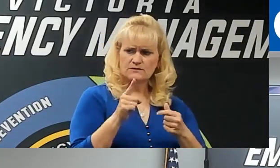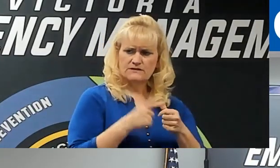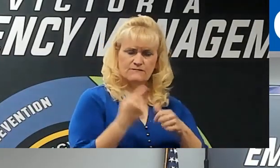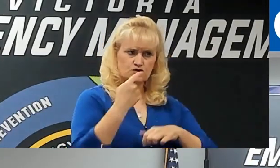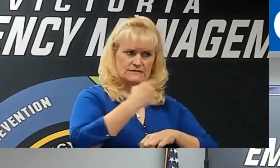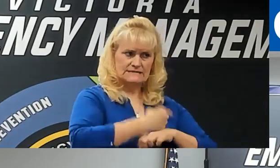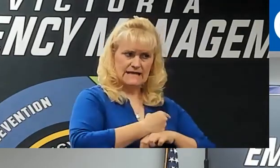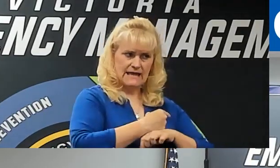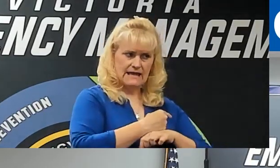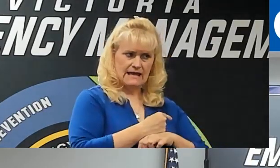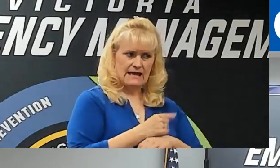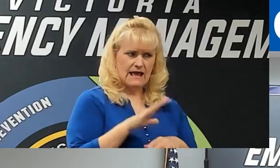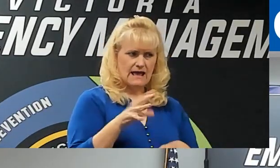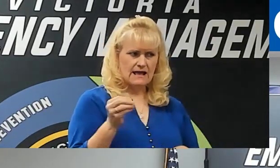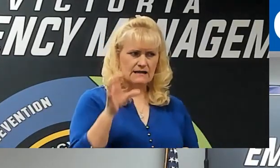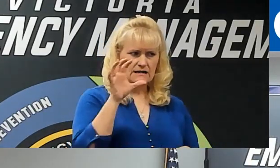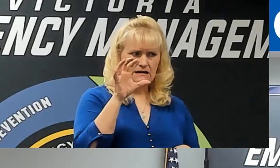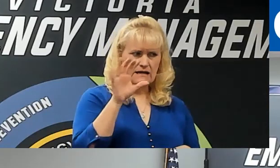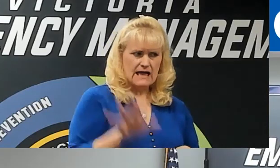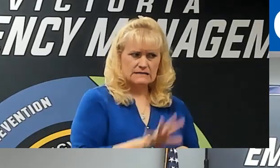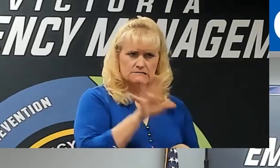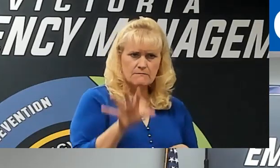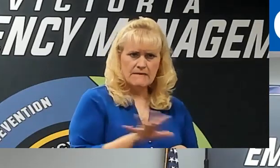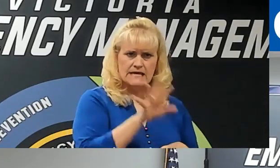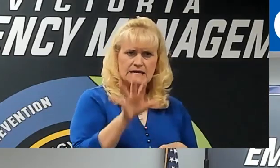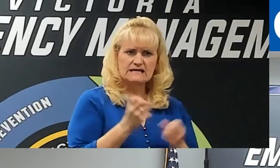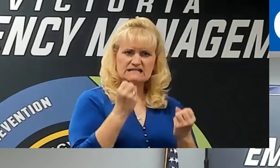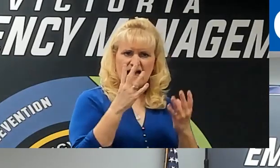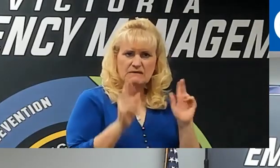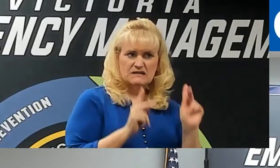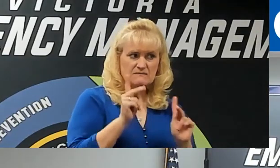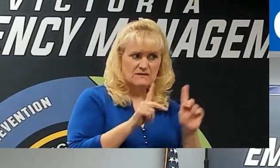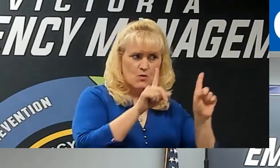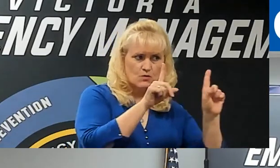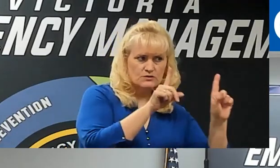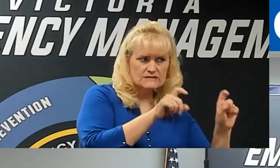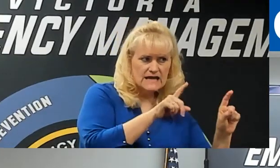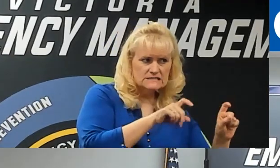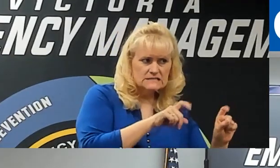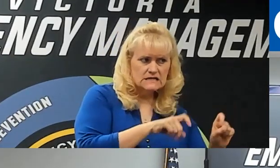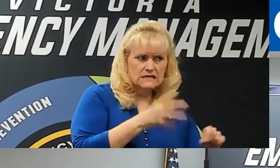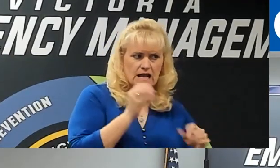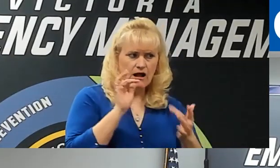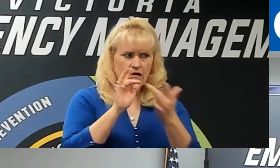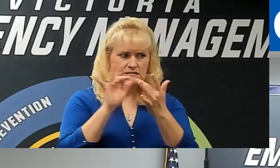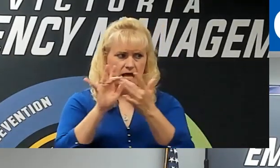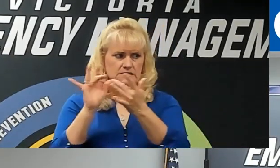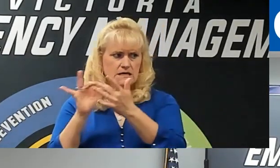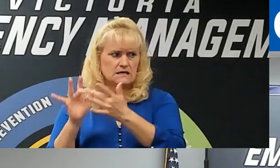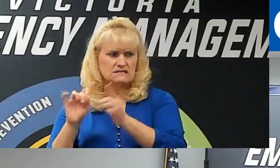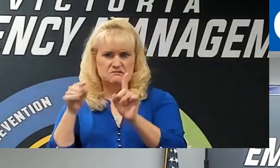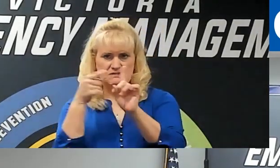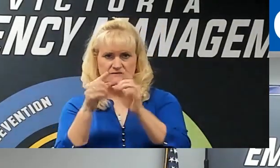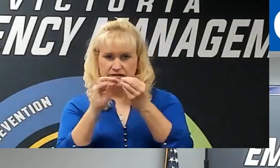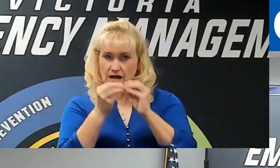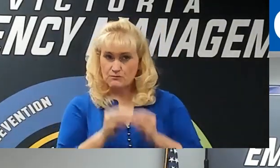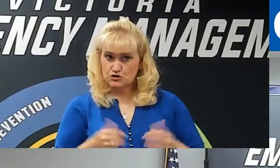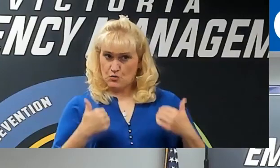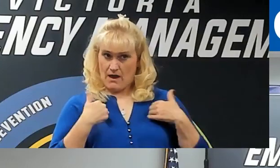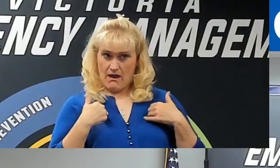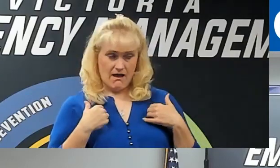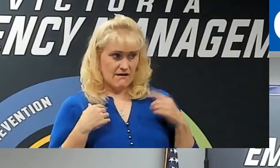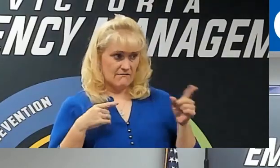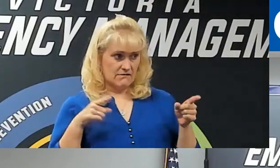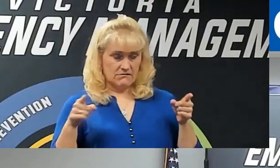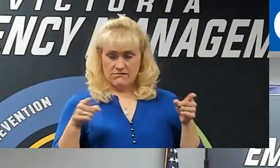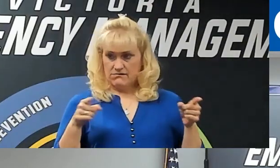identified, and do we have an estimate for about how many folks might have been A, tested subsequently, and B, contacted? I don't have the as